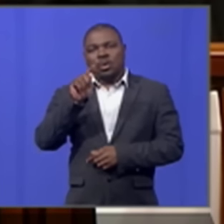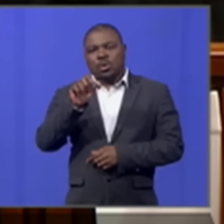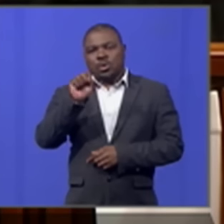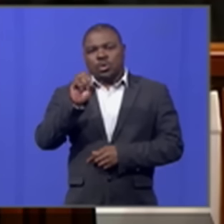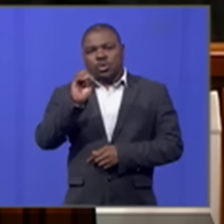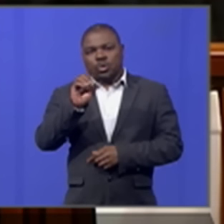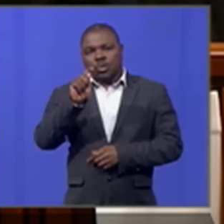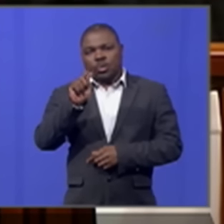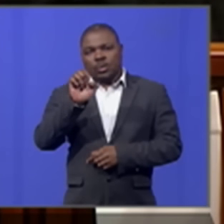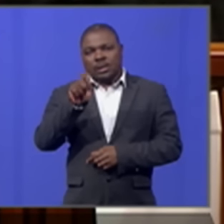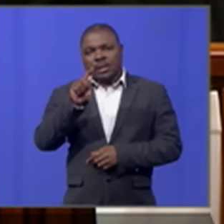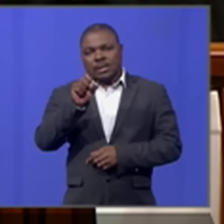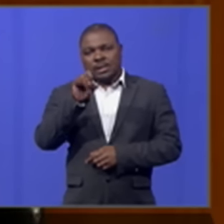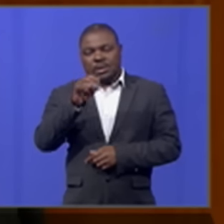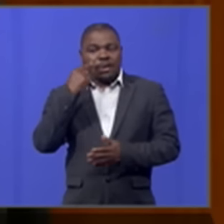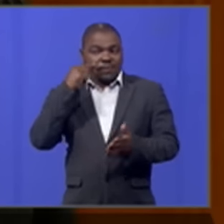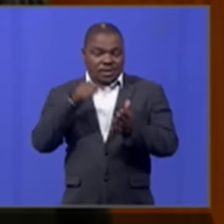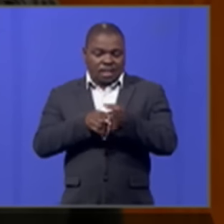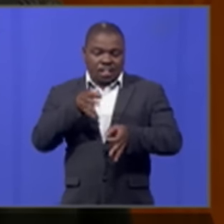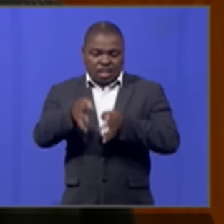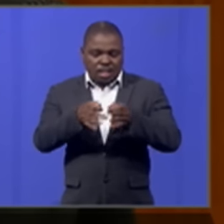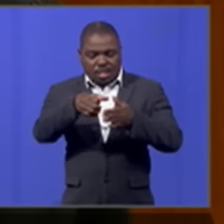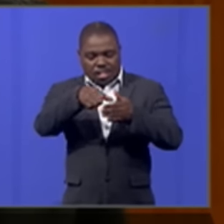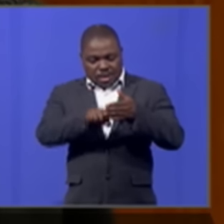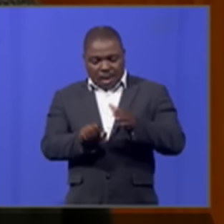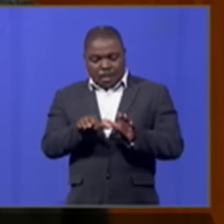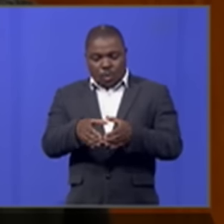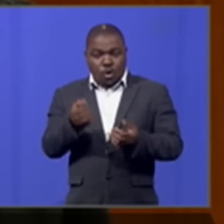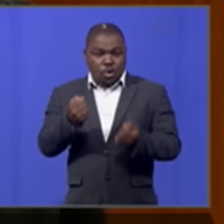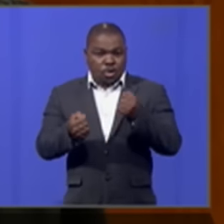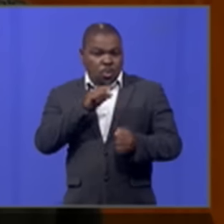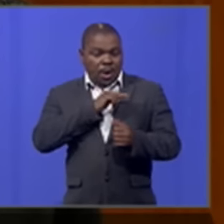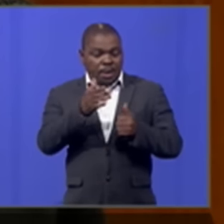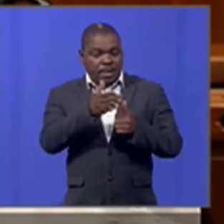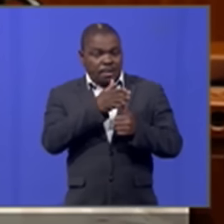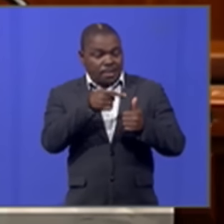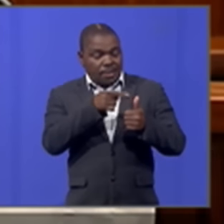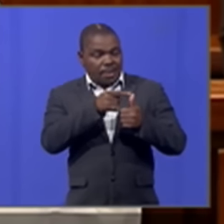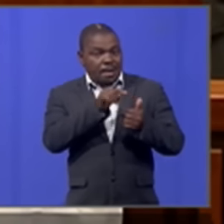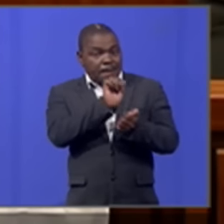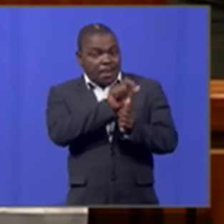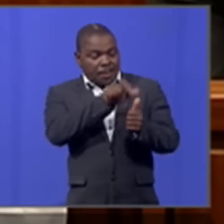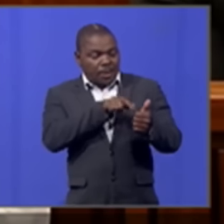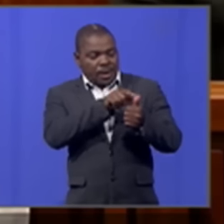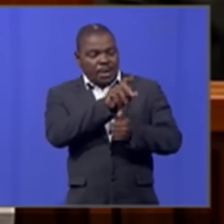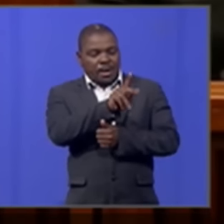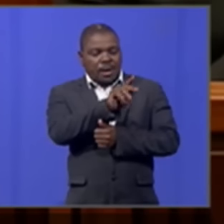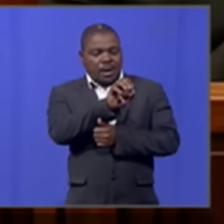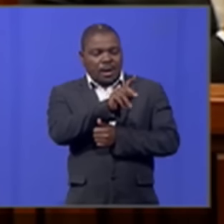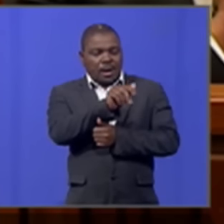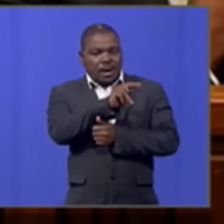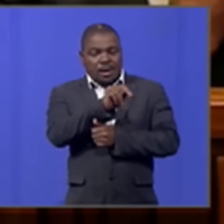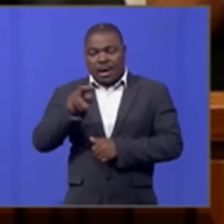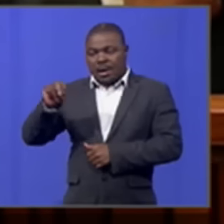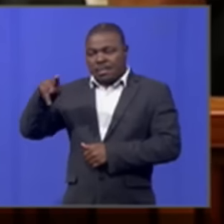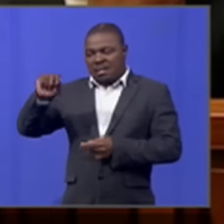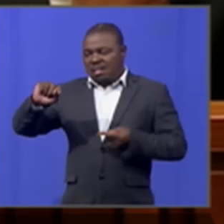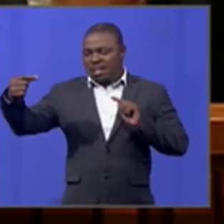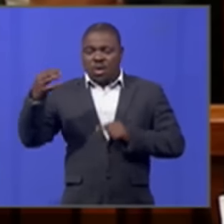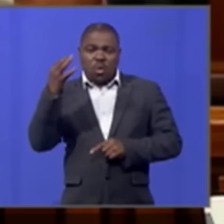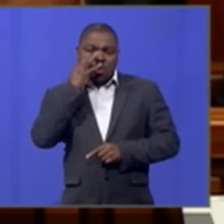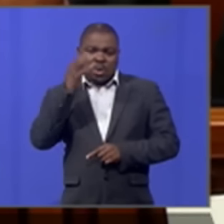a neelane ka bopaki mo tshekong e mo teng ga tsheko e mo go yona molatofadiwa wa ntlha Musa Kekana a ganetsanang le puso fa a sa dirisa bosupi